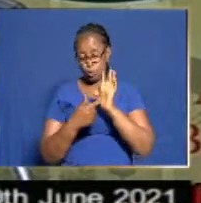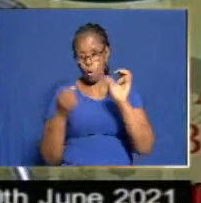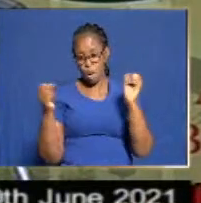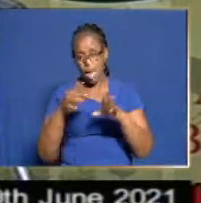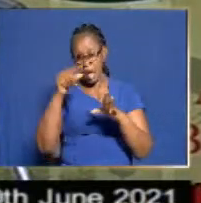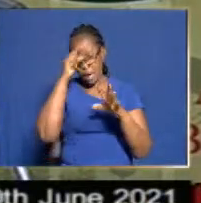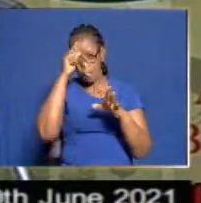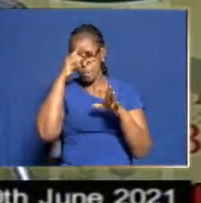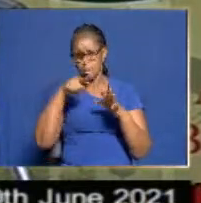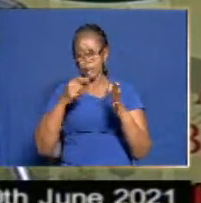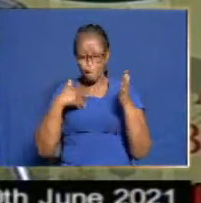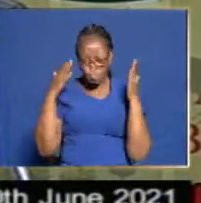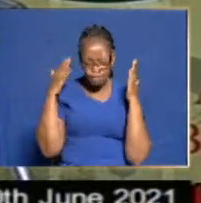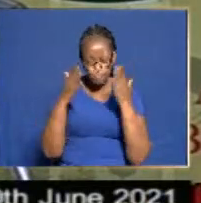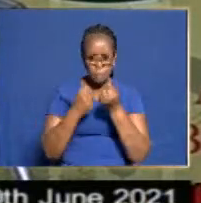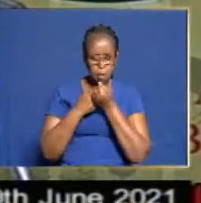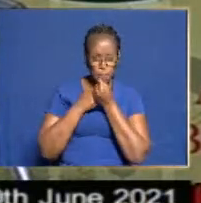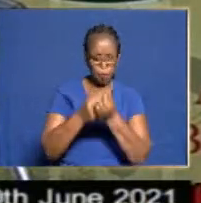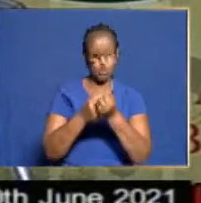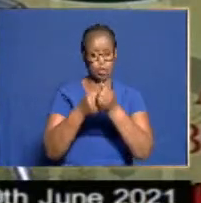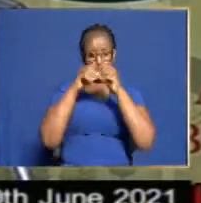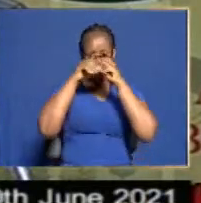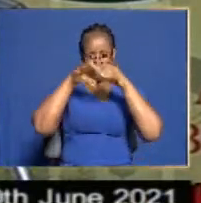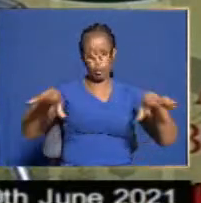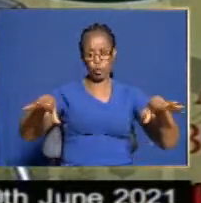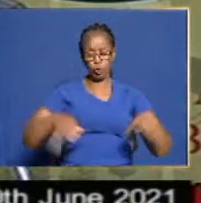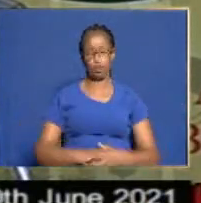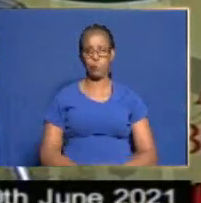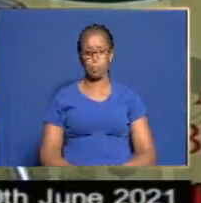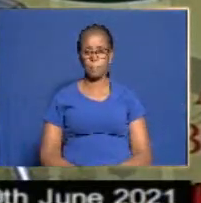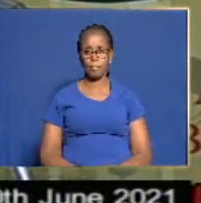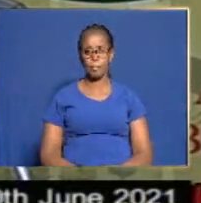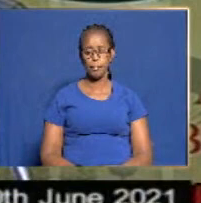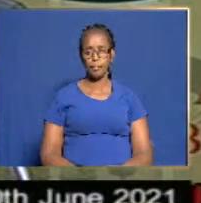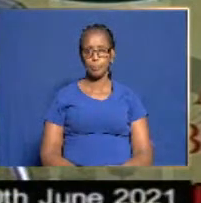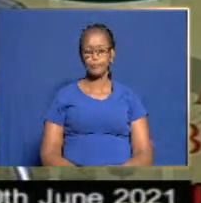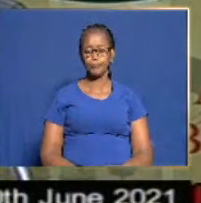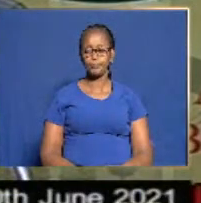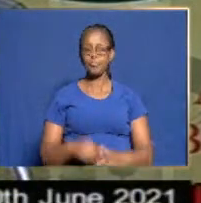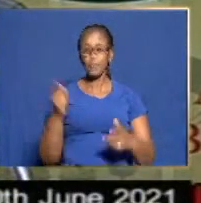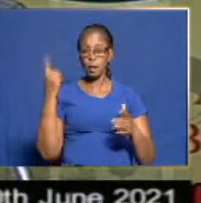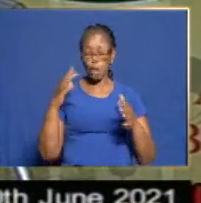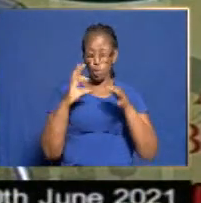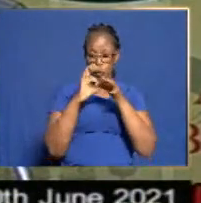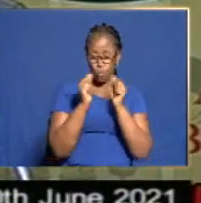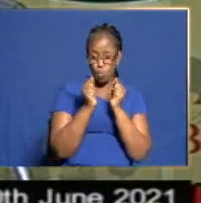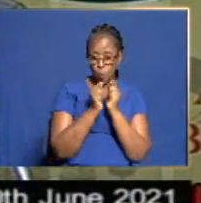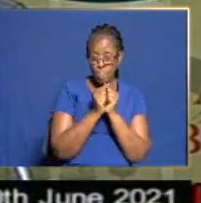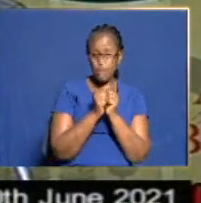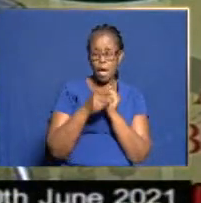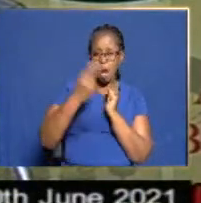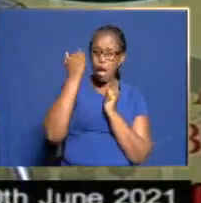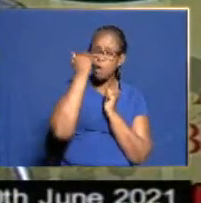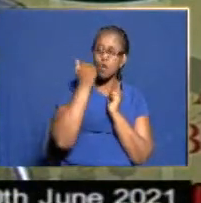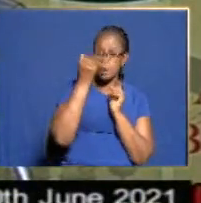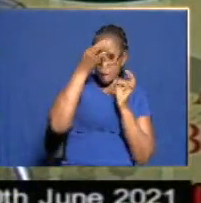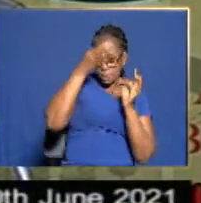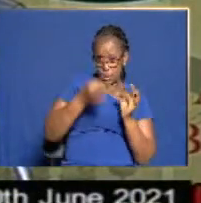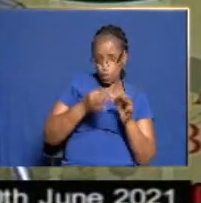commitment to supporting devolution. Mr. Speaker, in line with the High Court ruling on petition